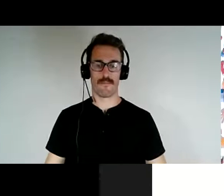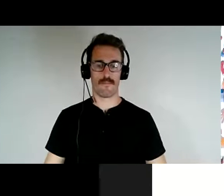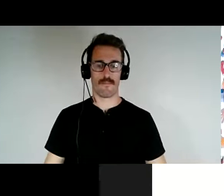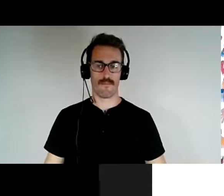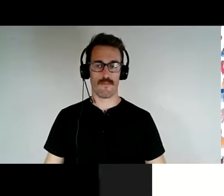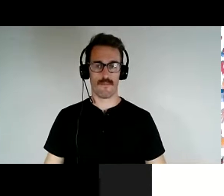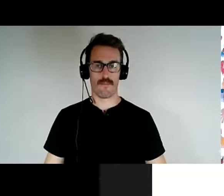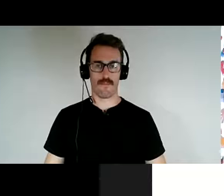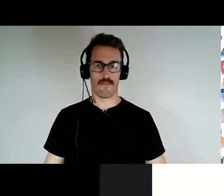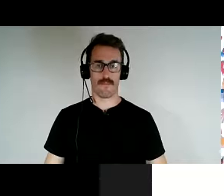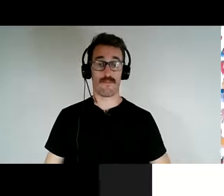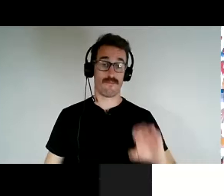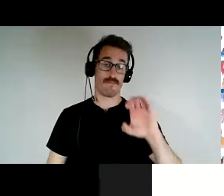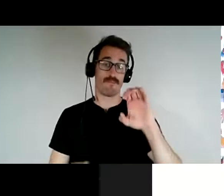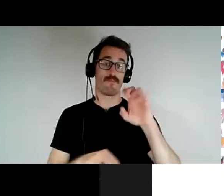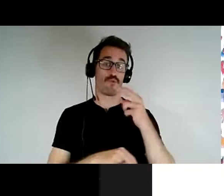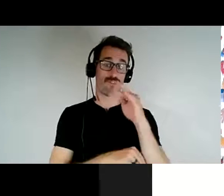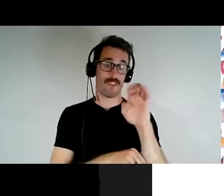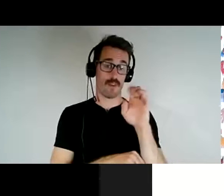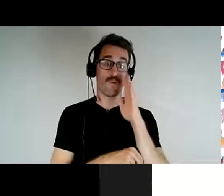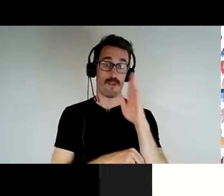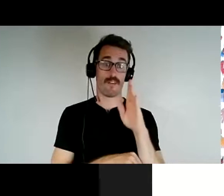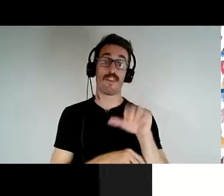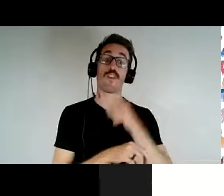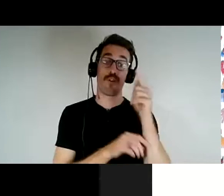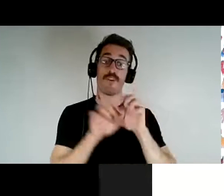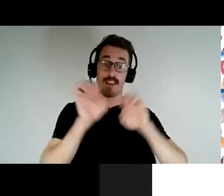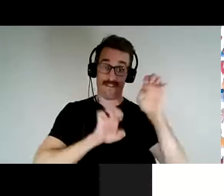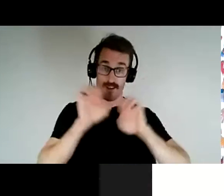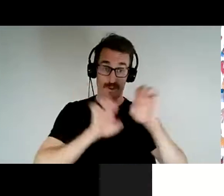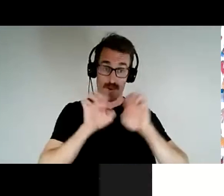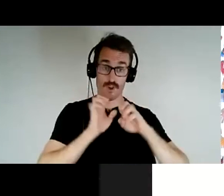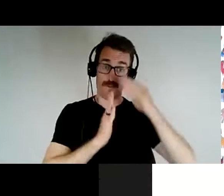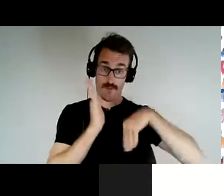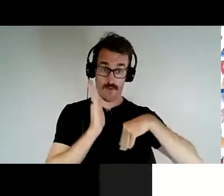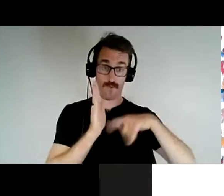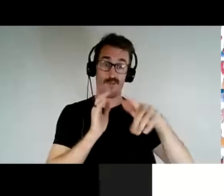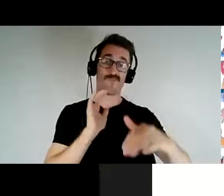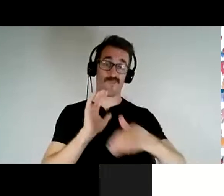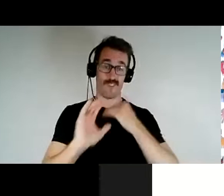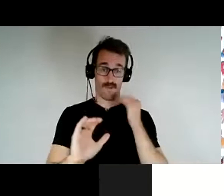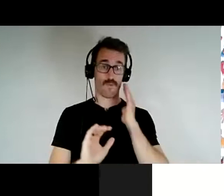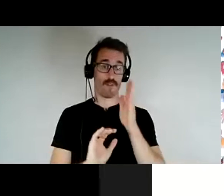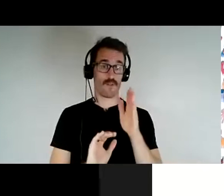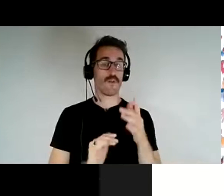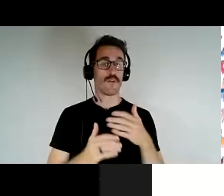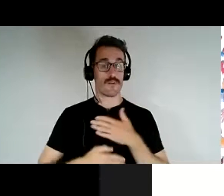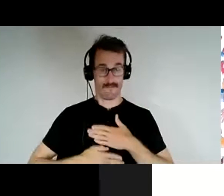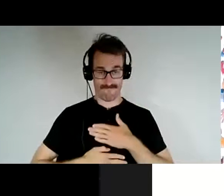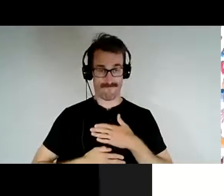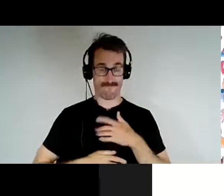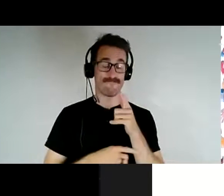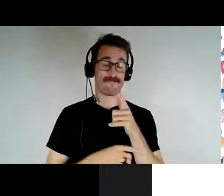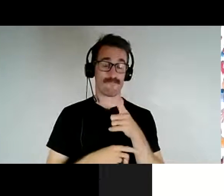There will be another evaluation survey coming out to you in your inbox after this webinar. Please do take the time to fill that in.